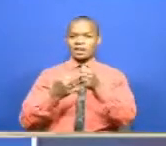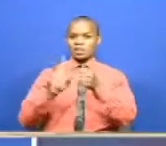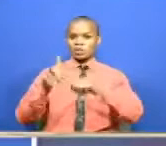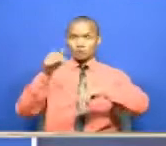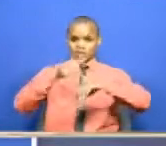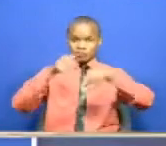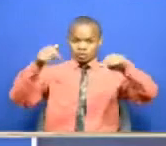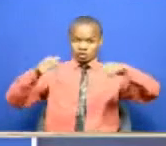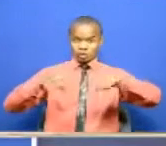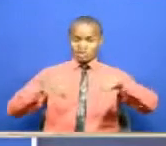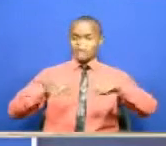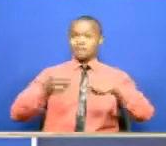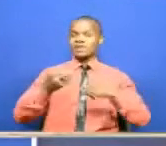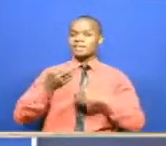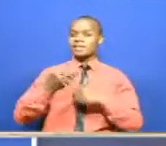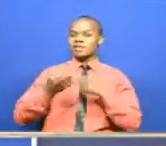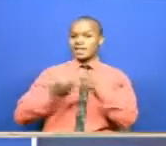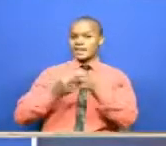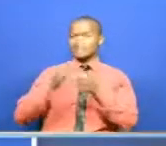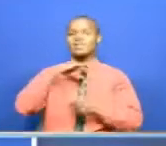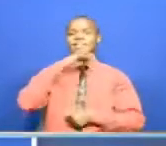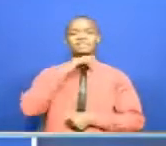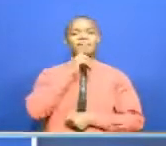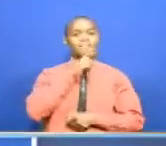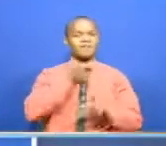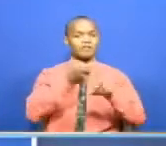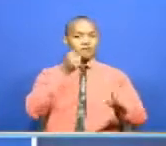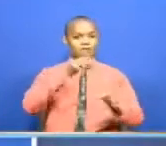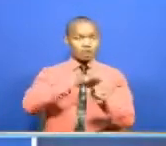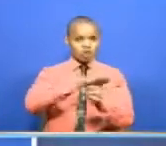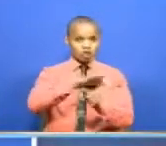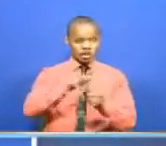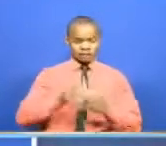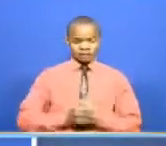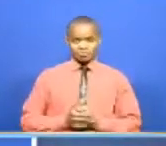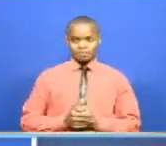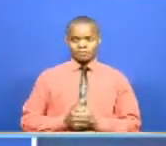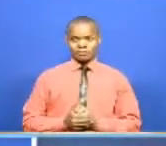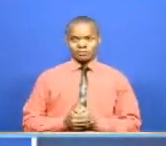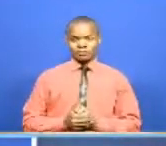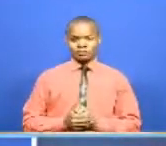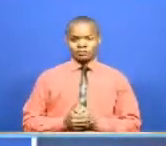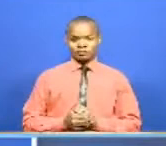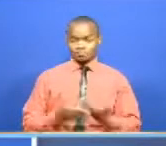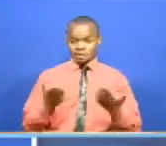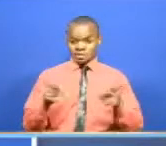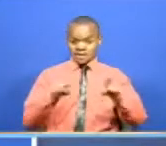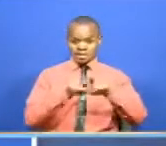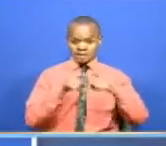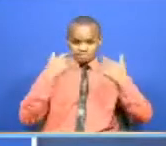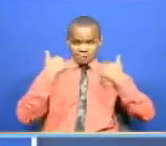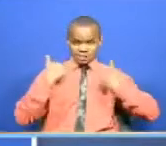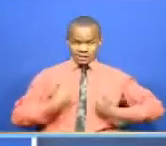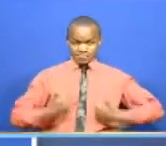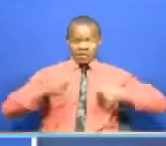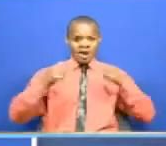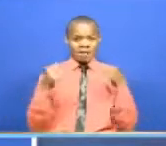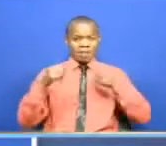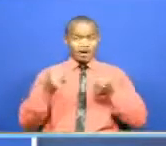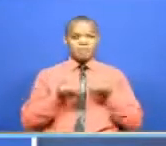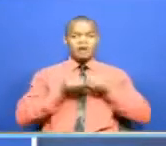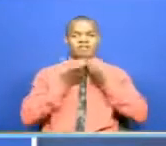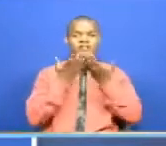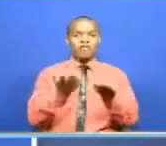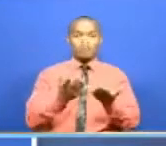zaidi kufariki kutokana na ugonjwa huo. On a positive note, I'm happy to inform you that